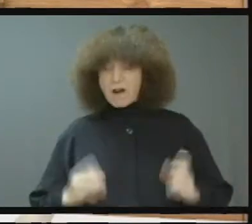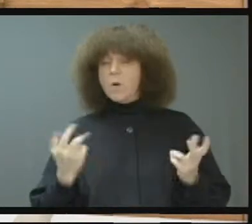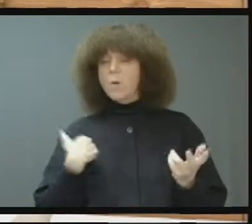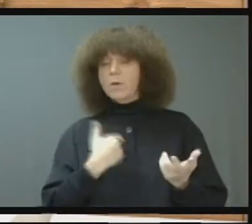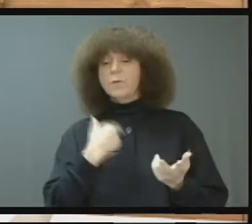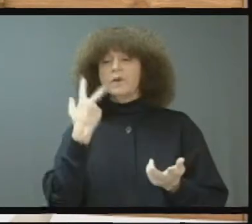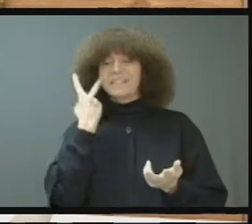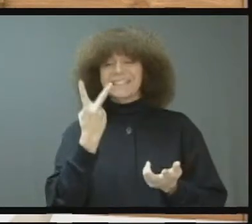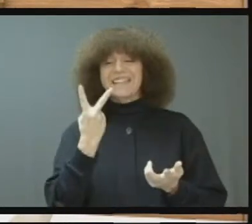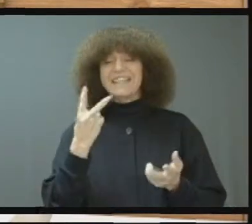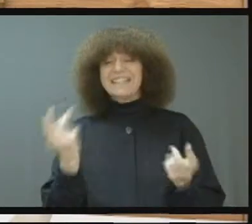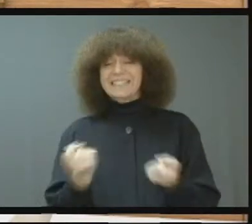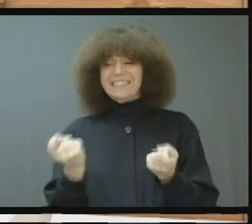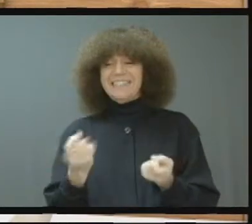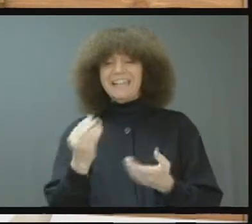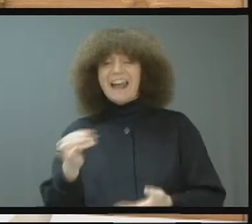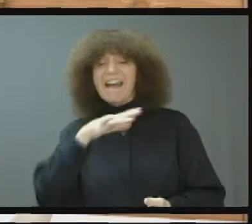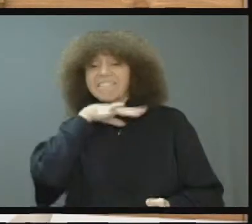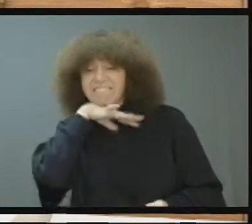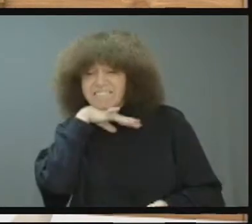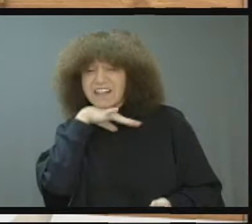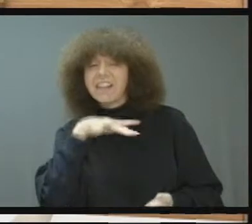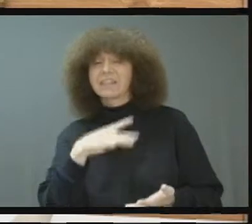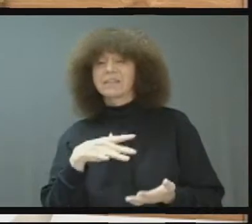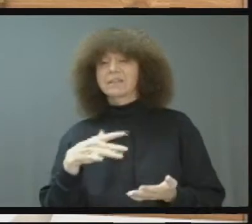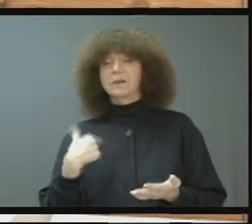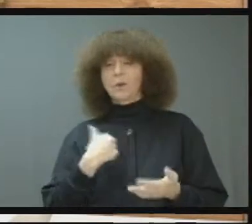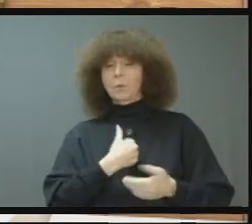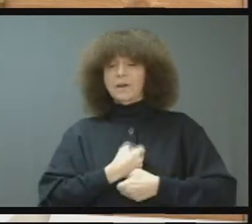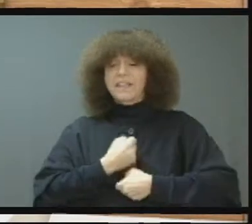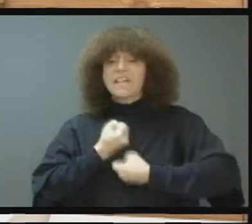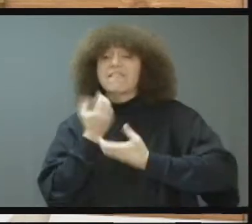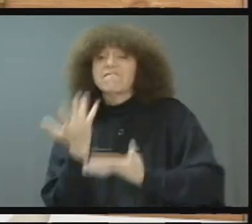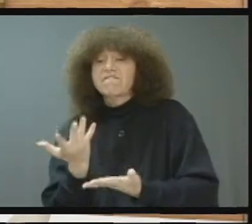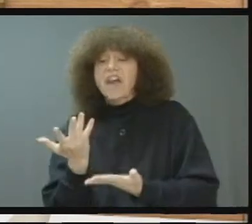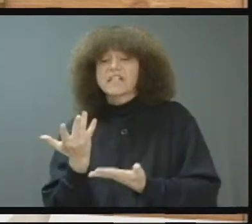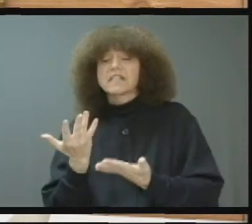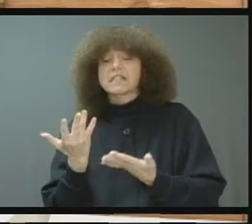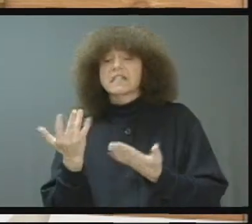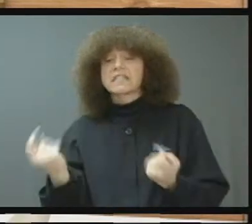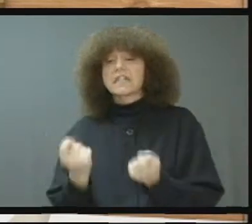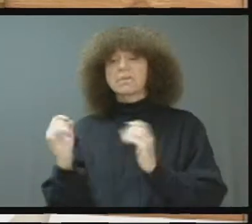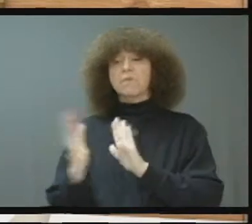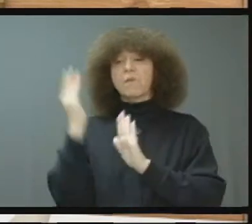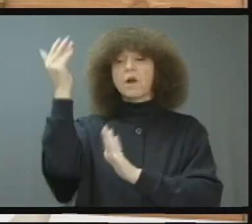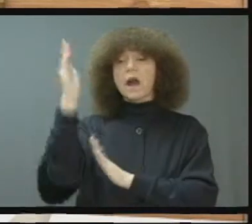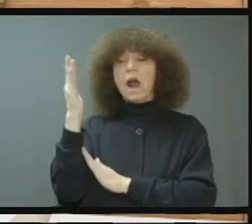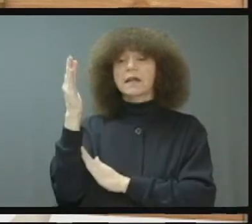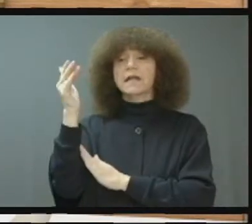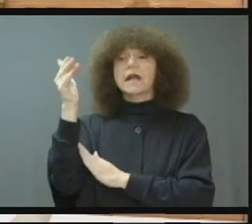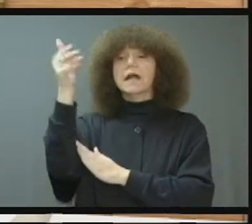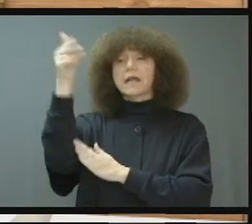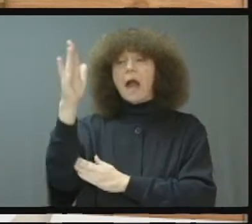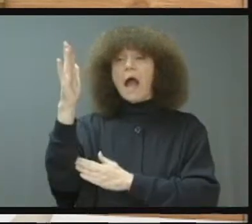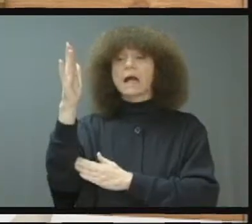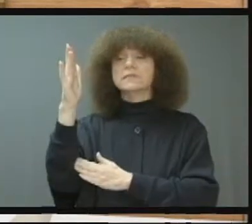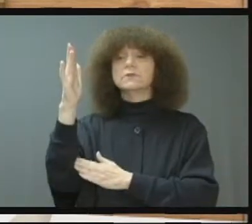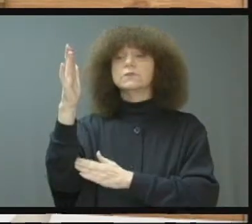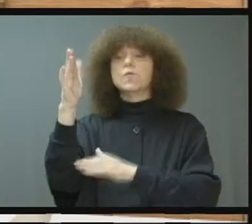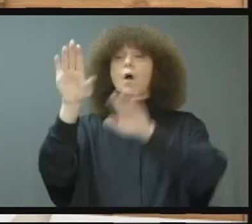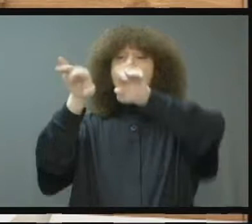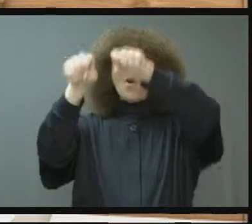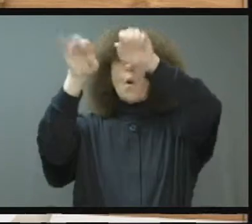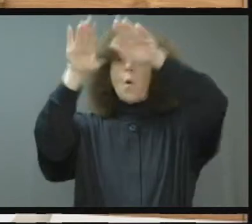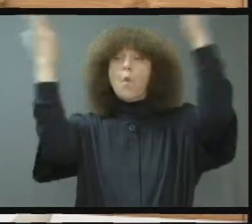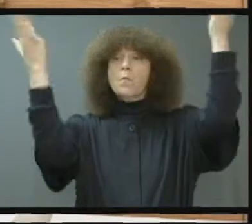us. We confess that to God. Then he tells us that he has opened the heavens wide, that he has sent